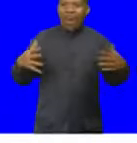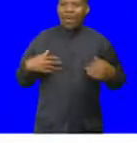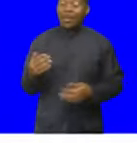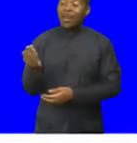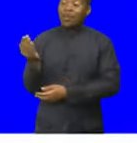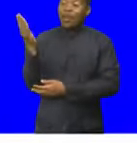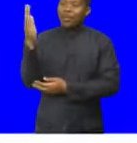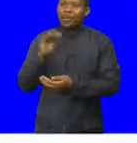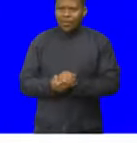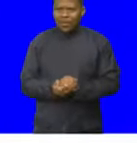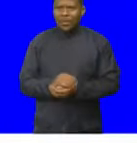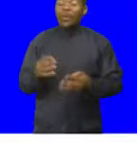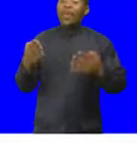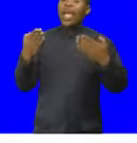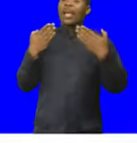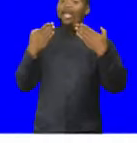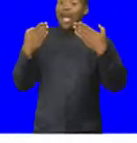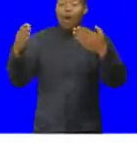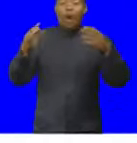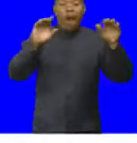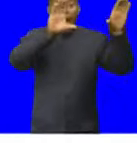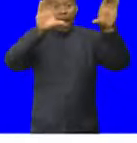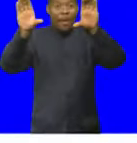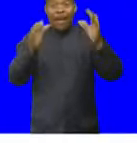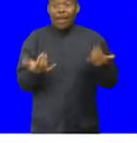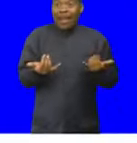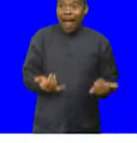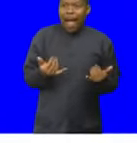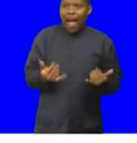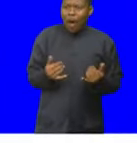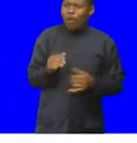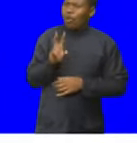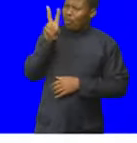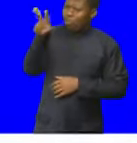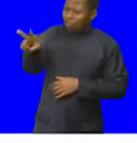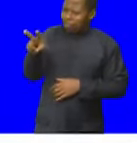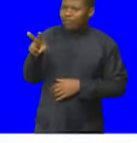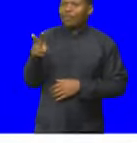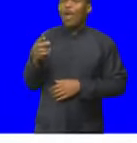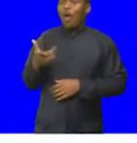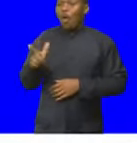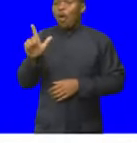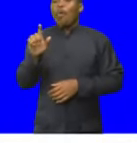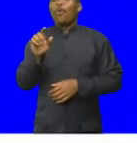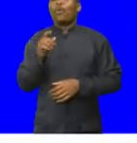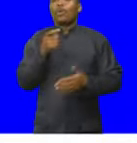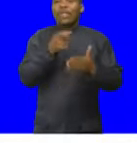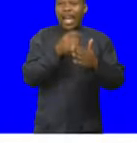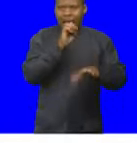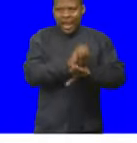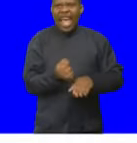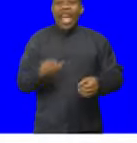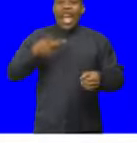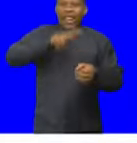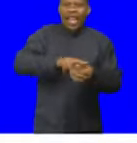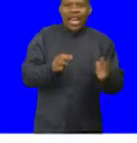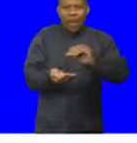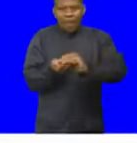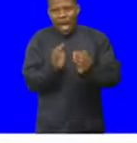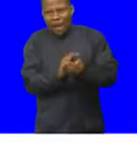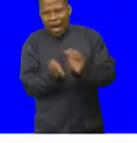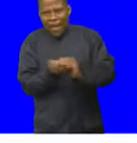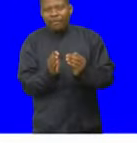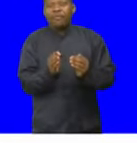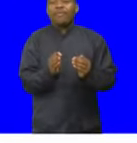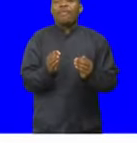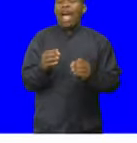Kakhulu ngemakethe yethu seyakhanganjula lapha ekuseni nemafrutha bomake sekahlala afresh akasashiswa